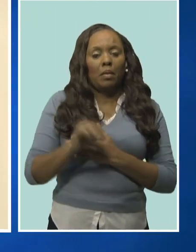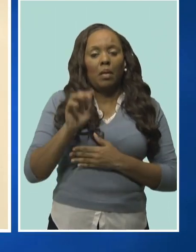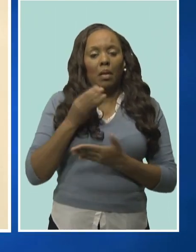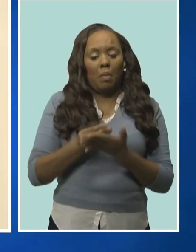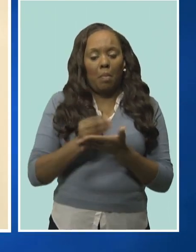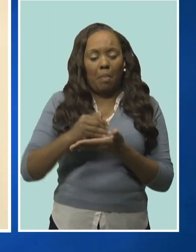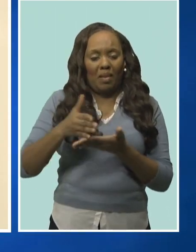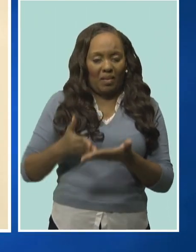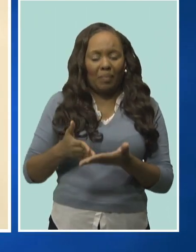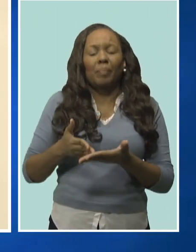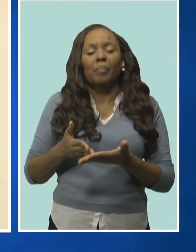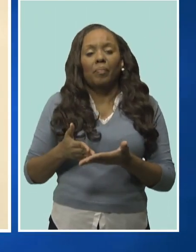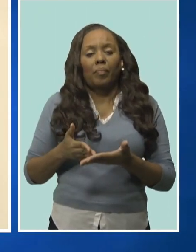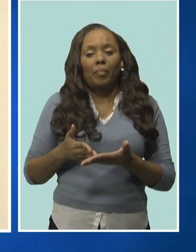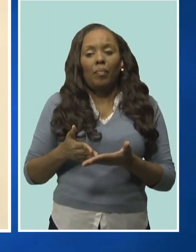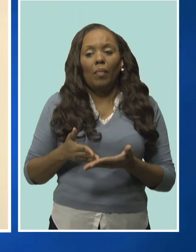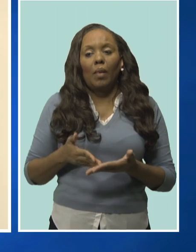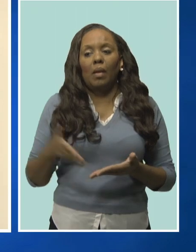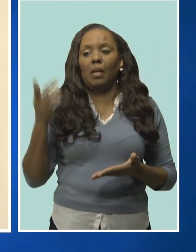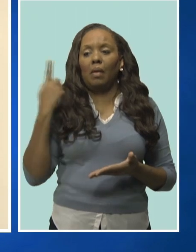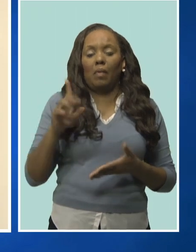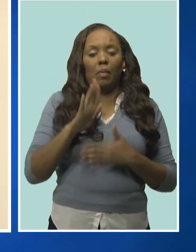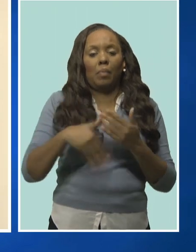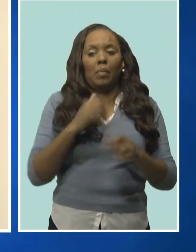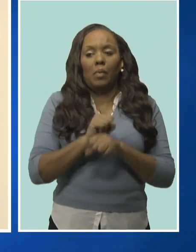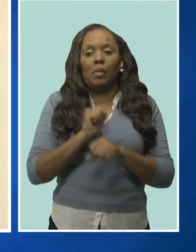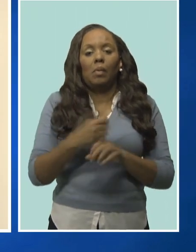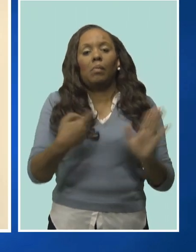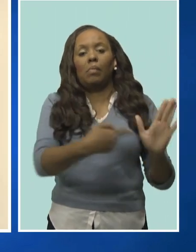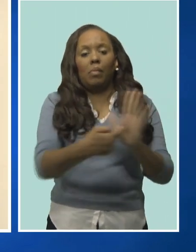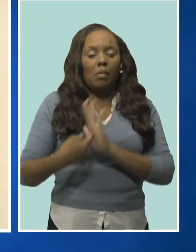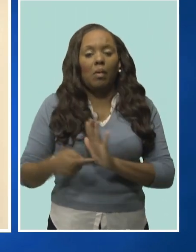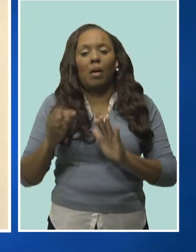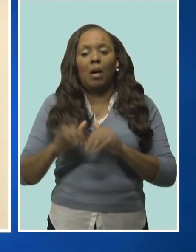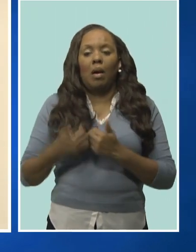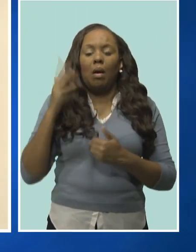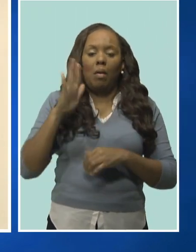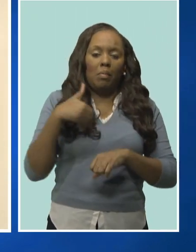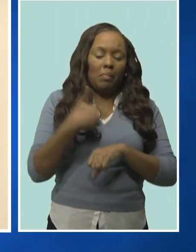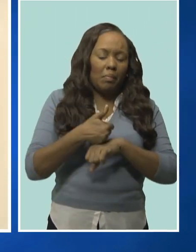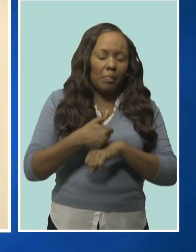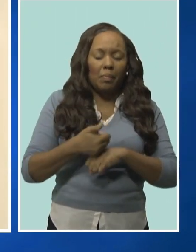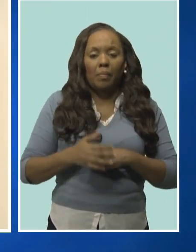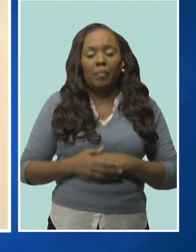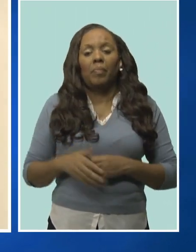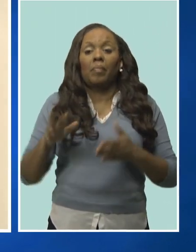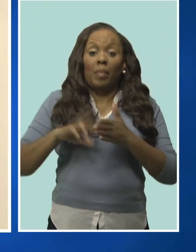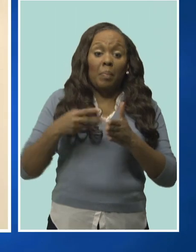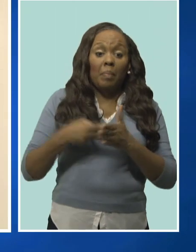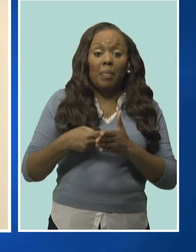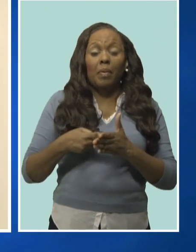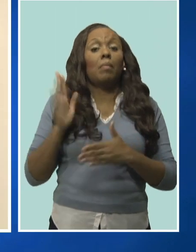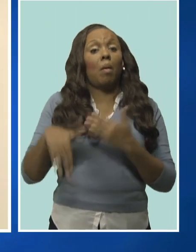complete the work to be able to outline clearly how that will become operational, such that those companies